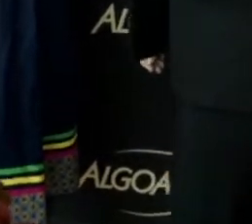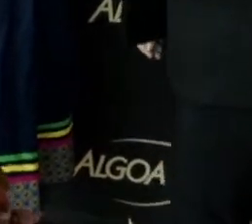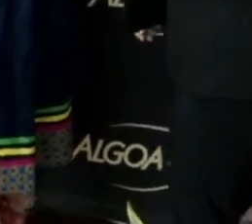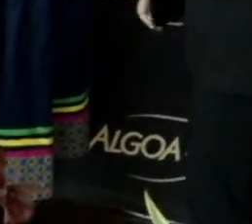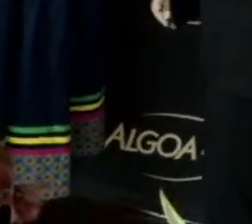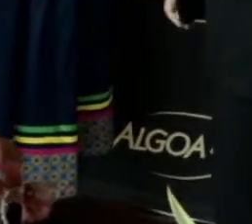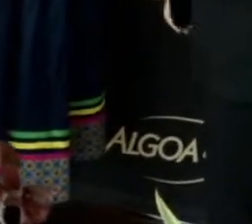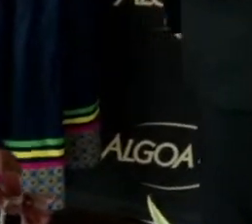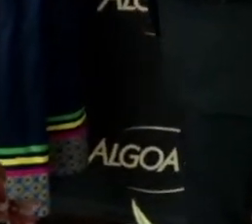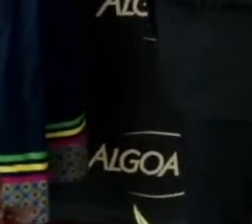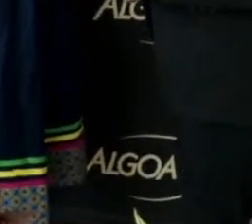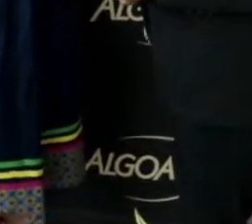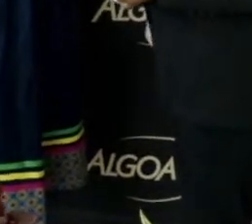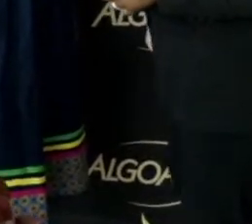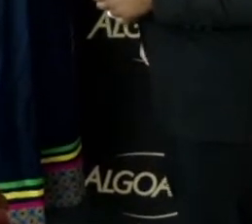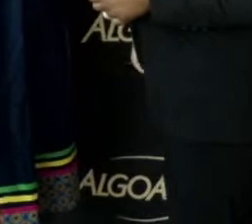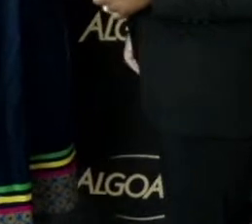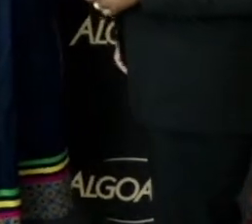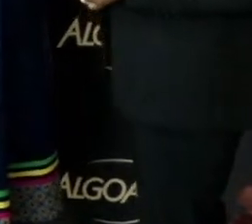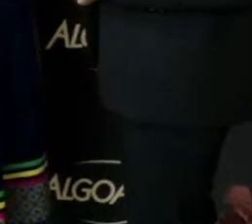sharing a light moment there.